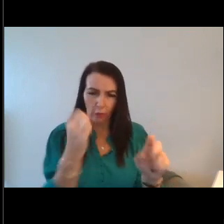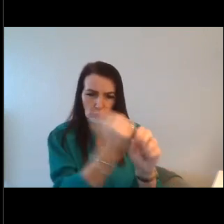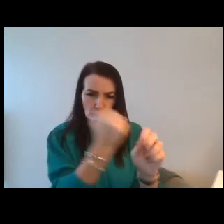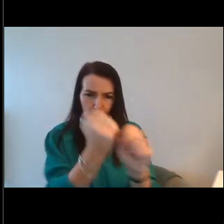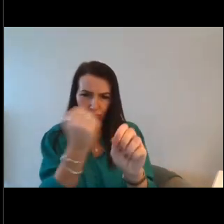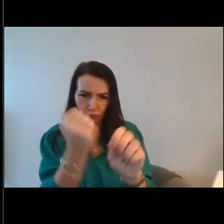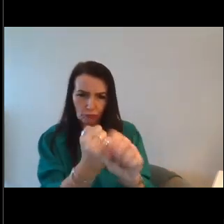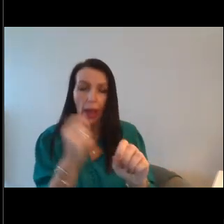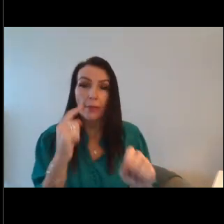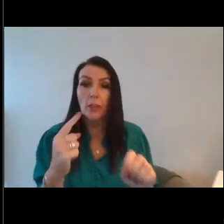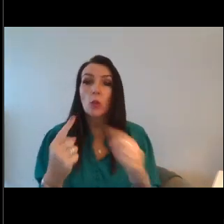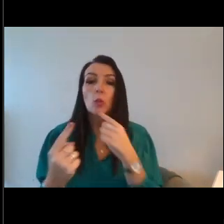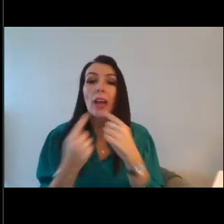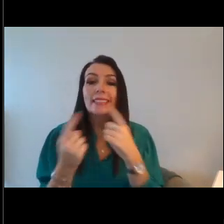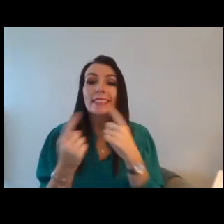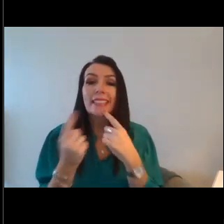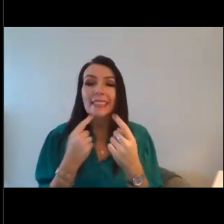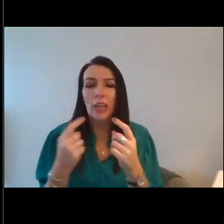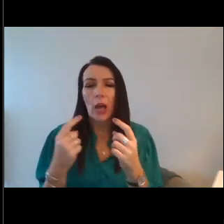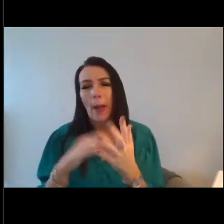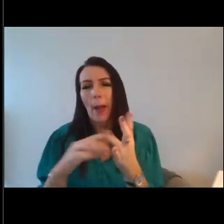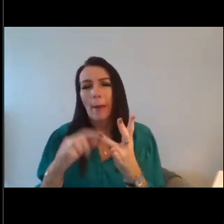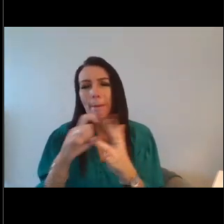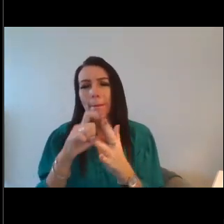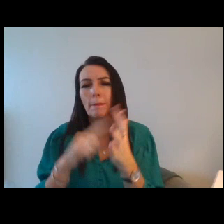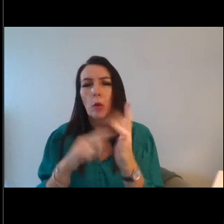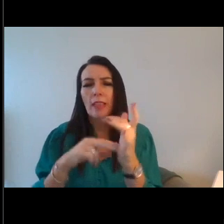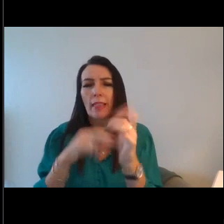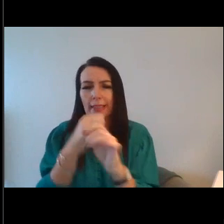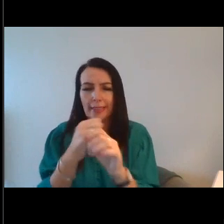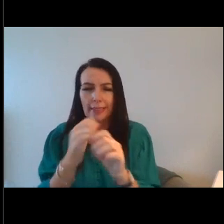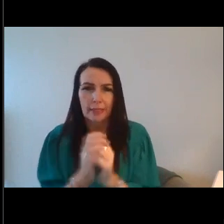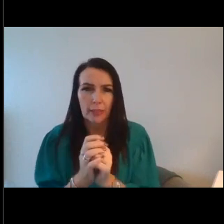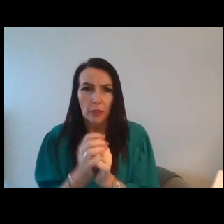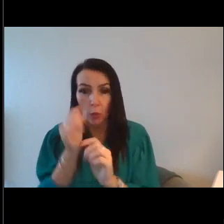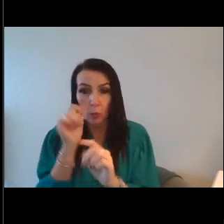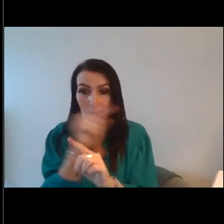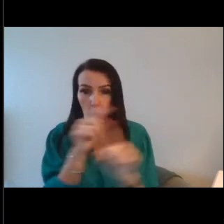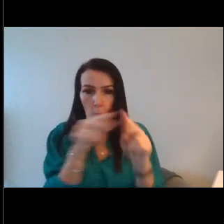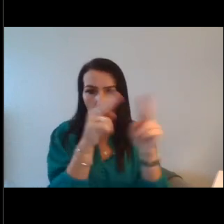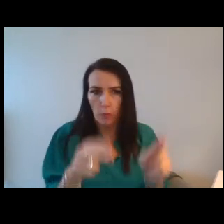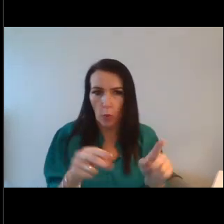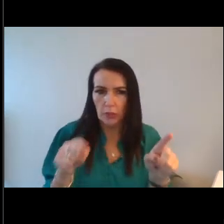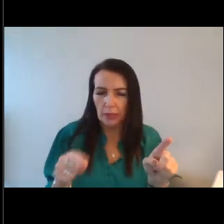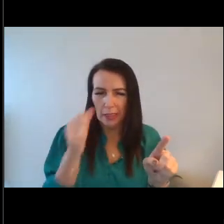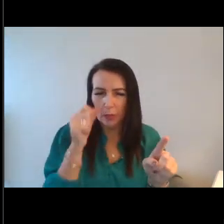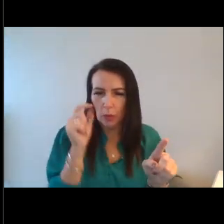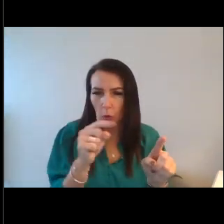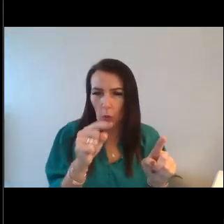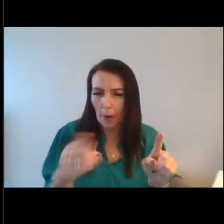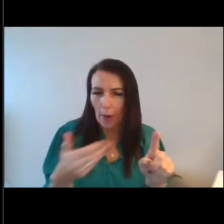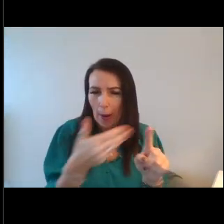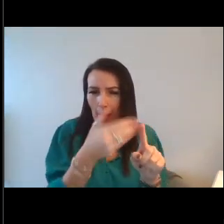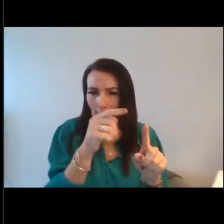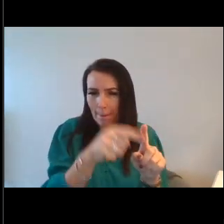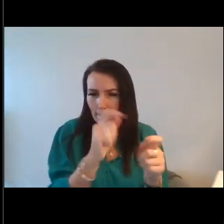modeling. And so what you can do is say, right, okay, we know about that property, we know where we want to get it